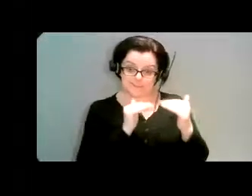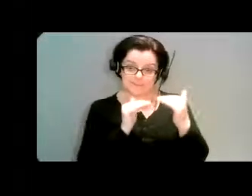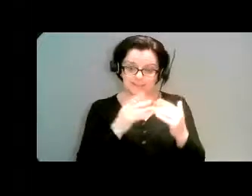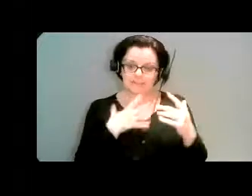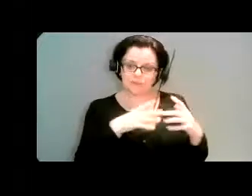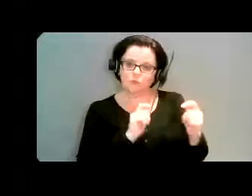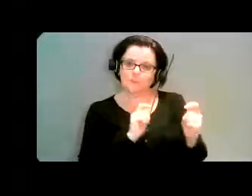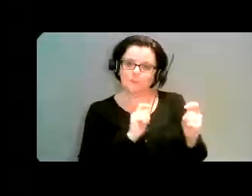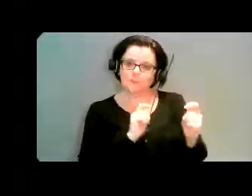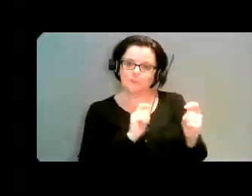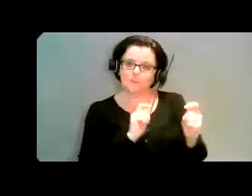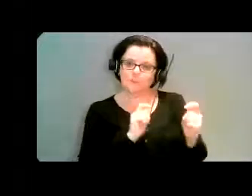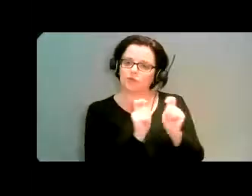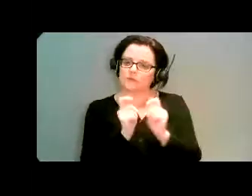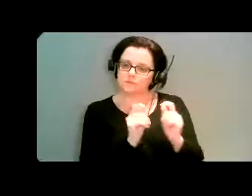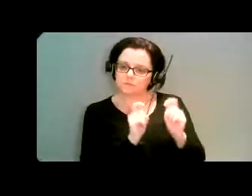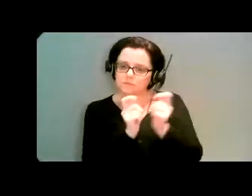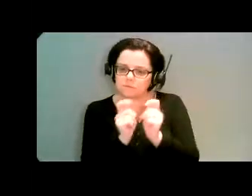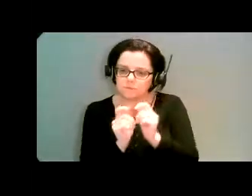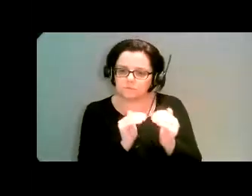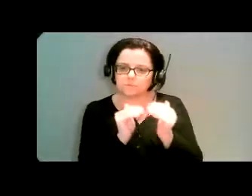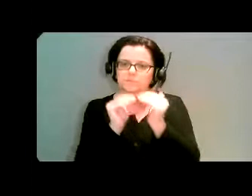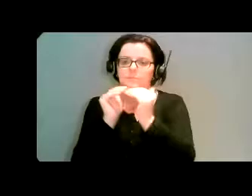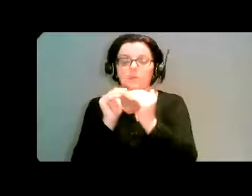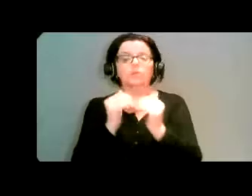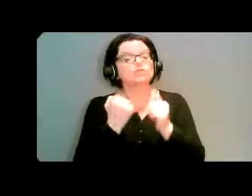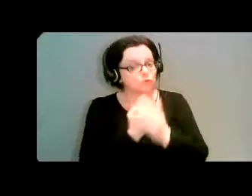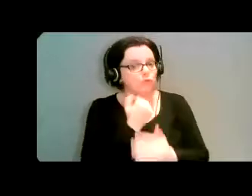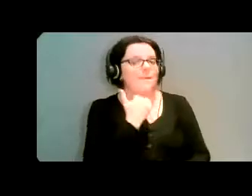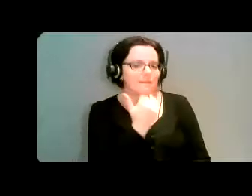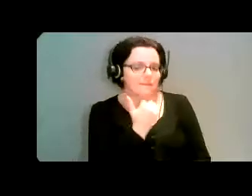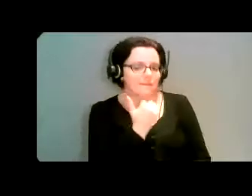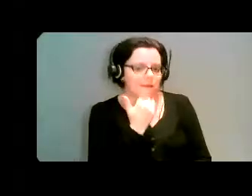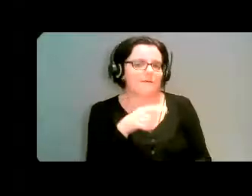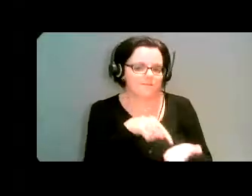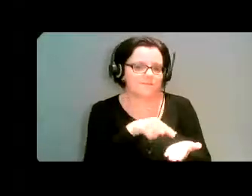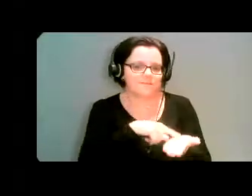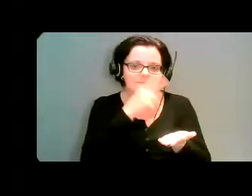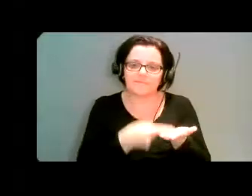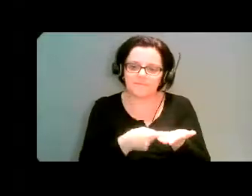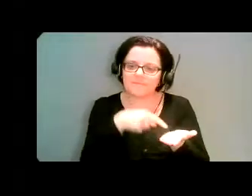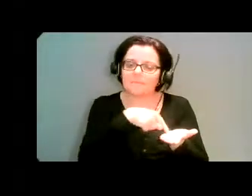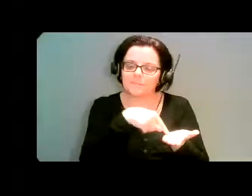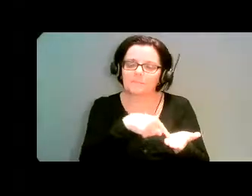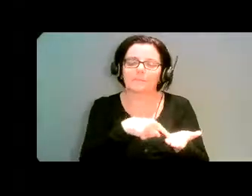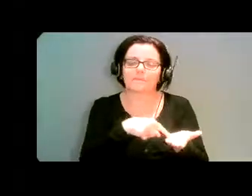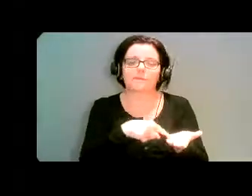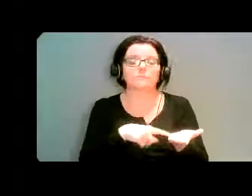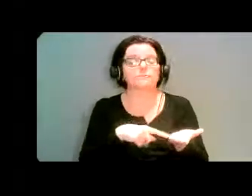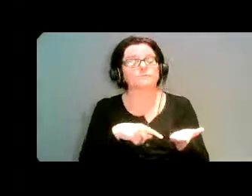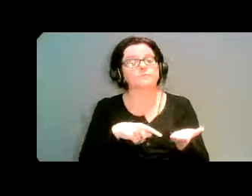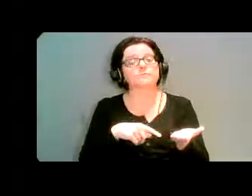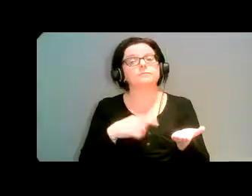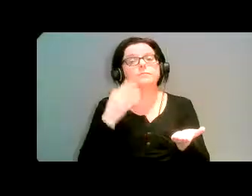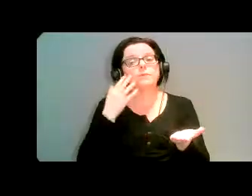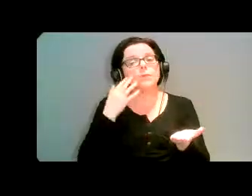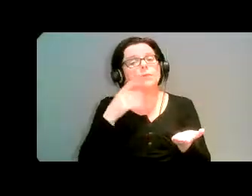And obviously amount should be enough to meet your needs. That's why when they come back